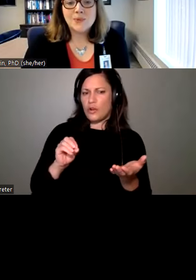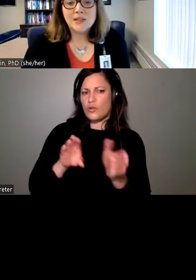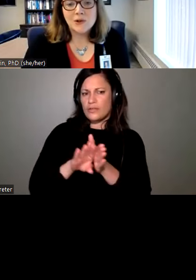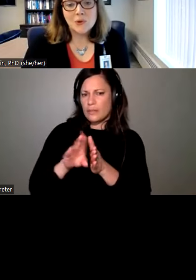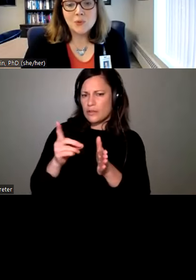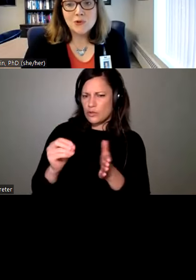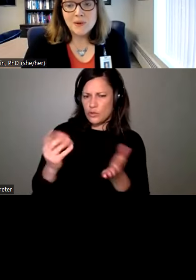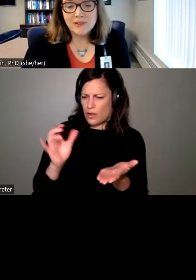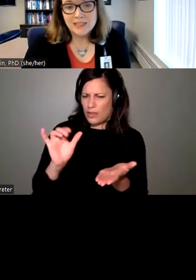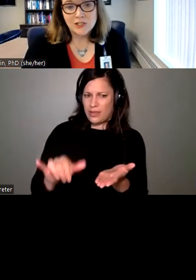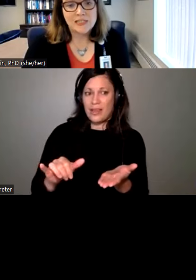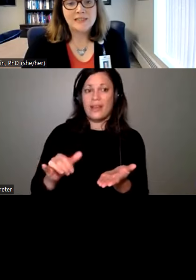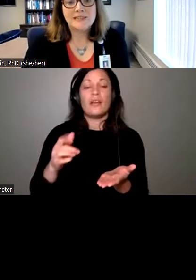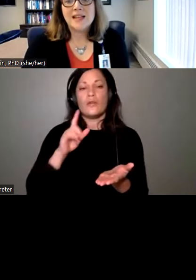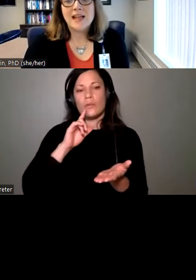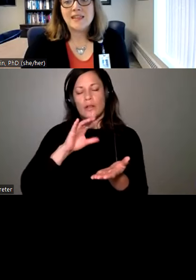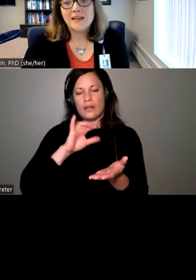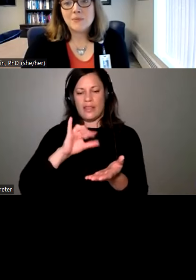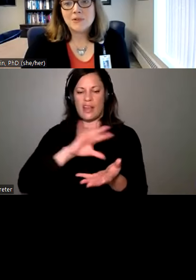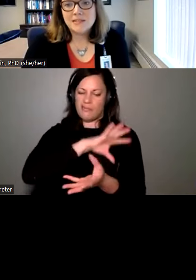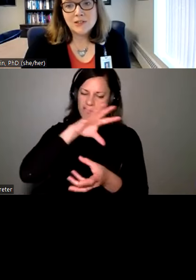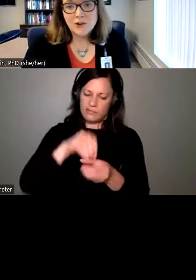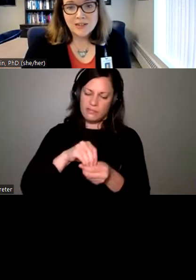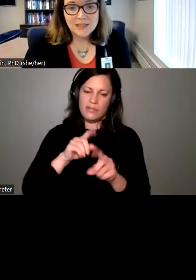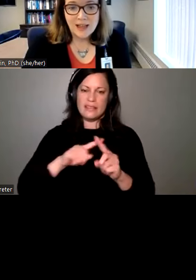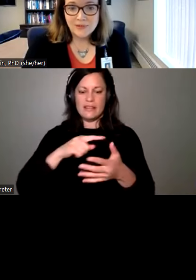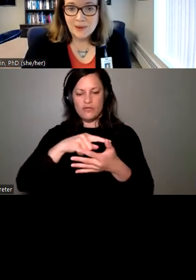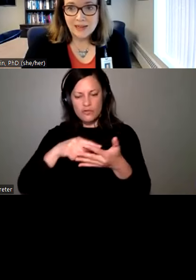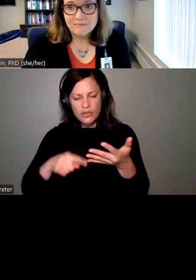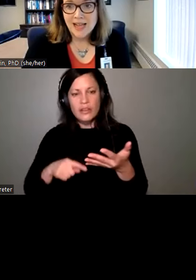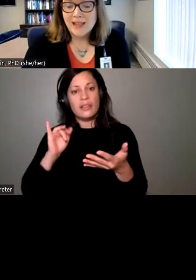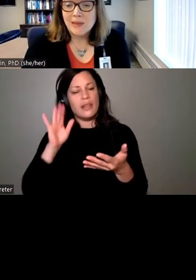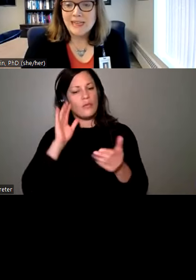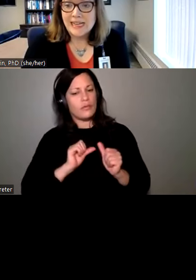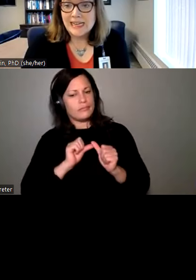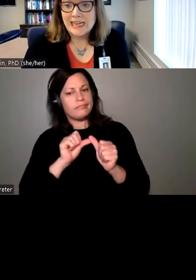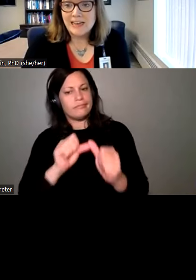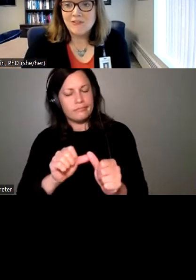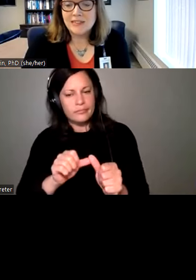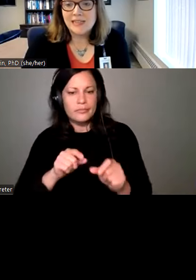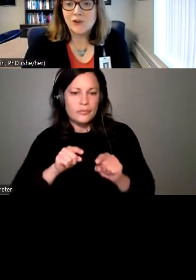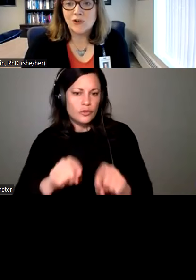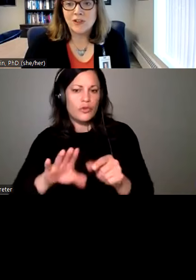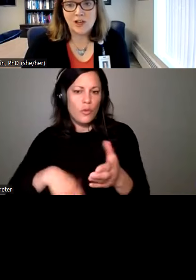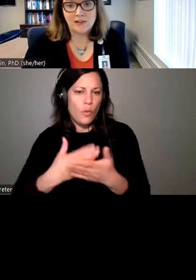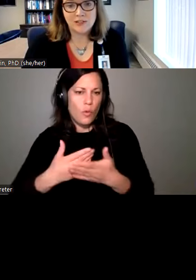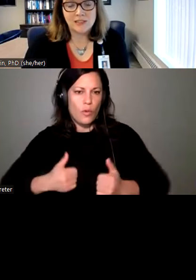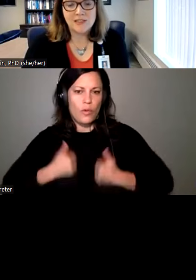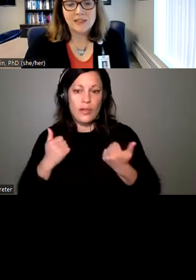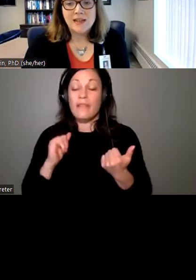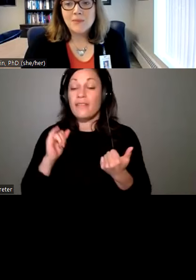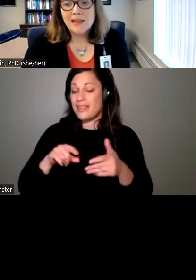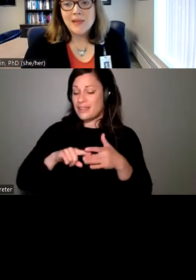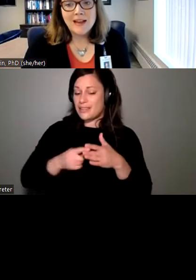this is really a group of conditions that persist across the lifespan, and they begin in infancy or early